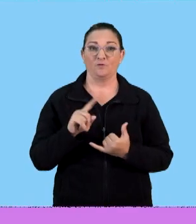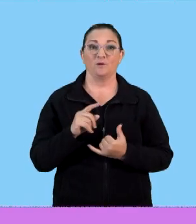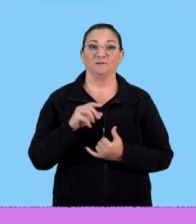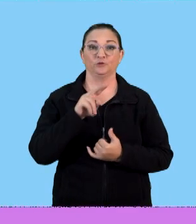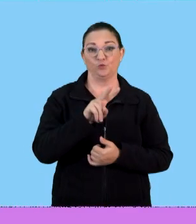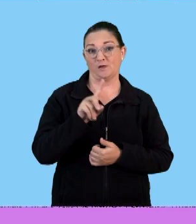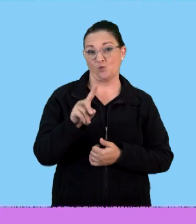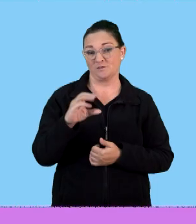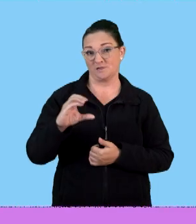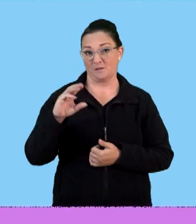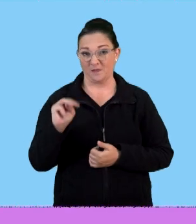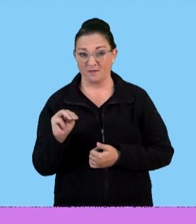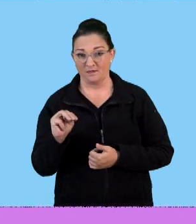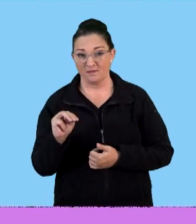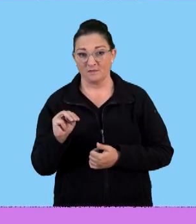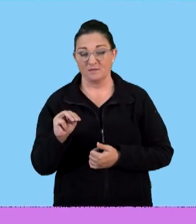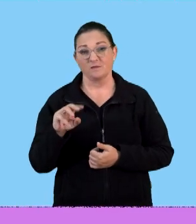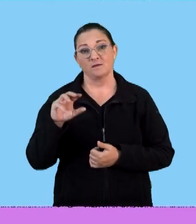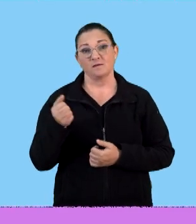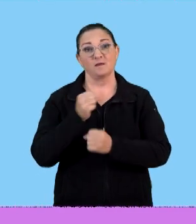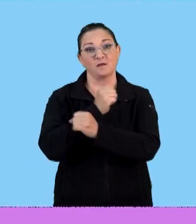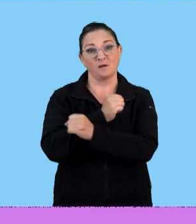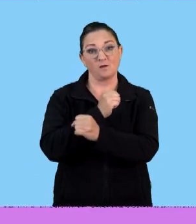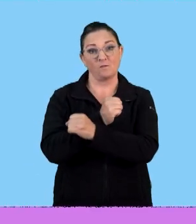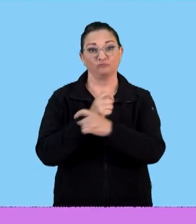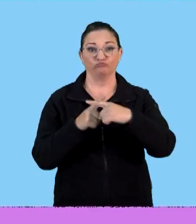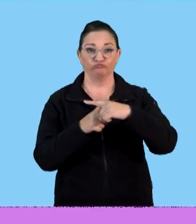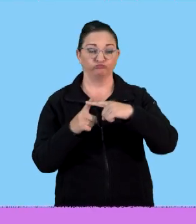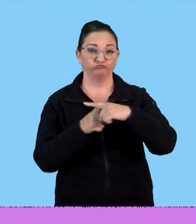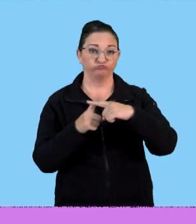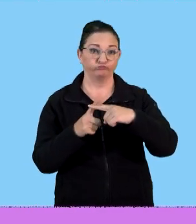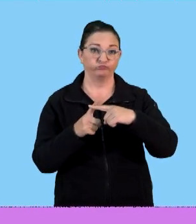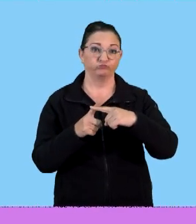the 21 centimeters and I will multiply that by the scale of